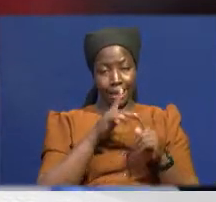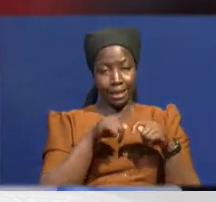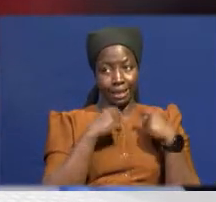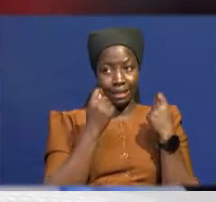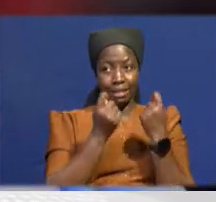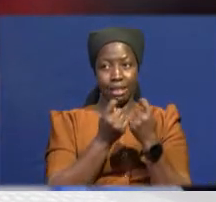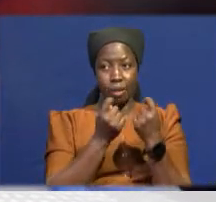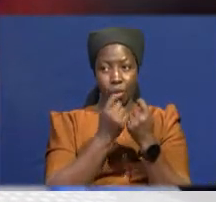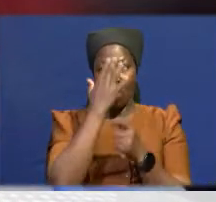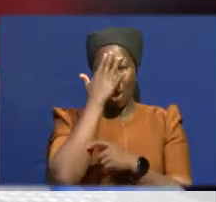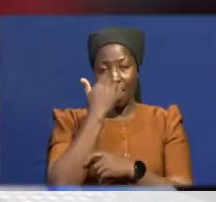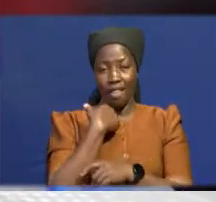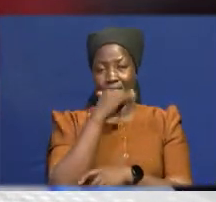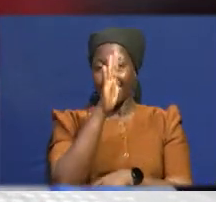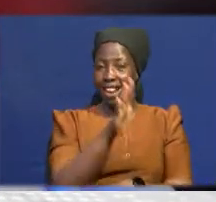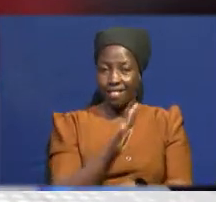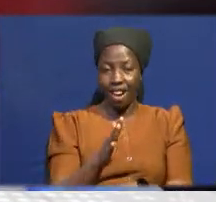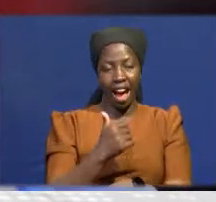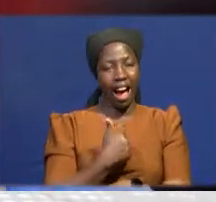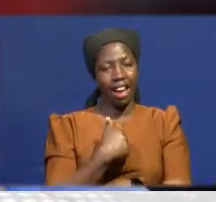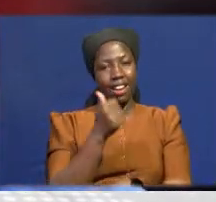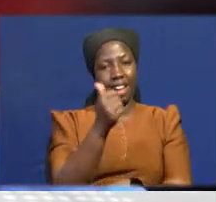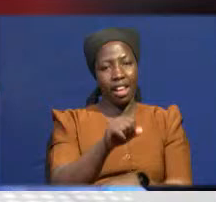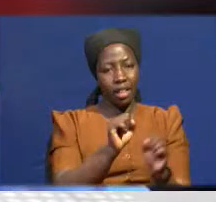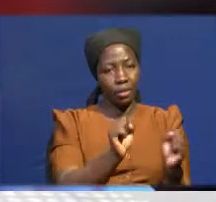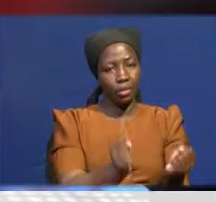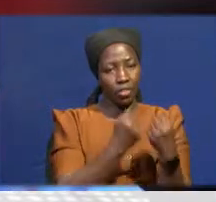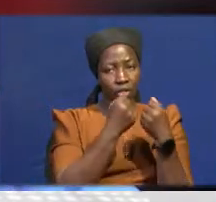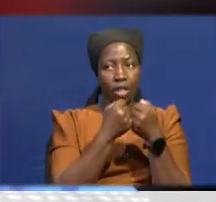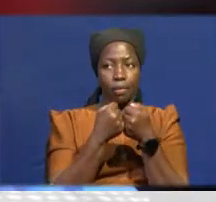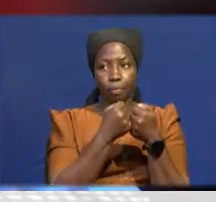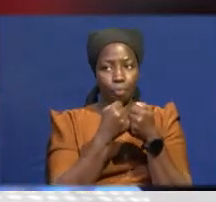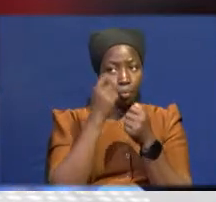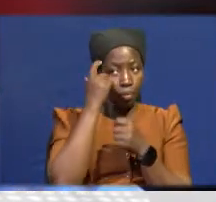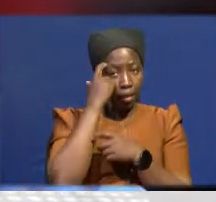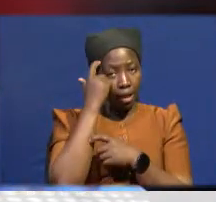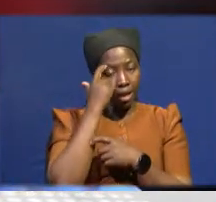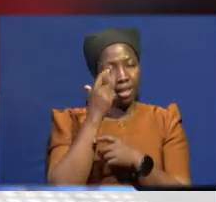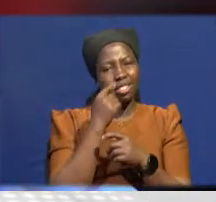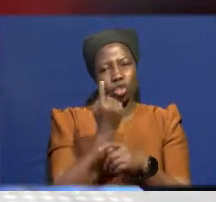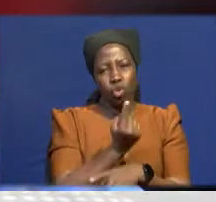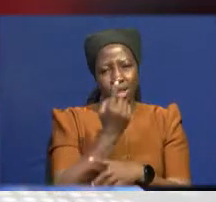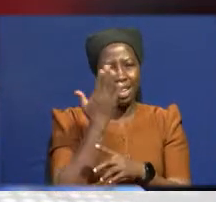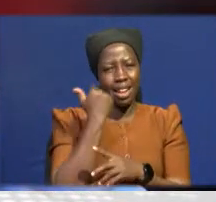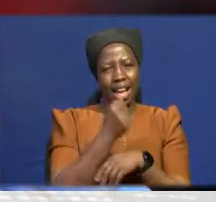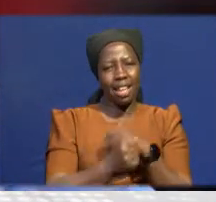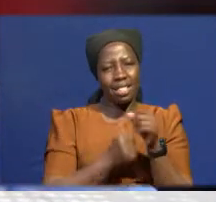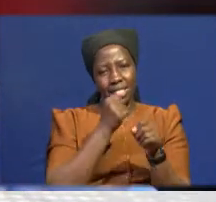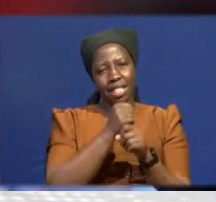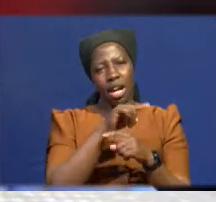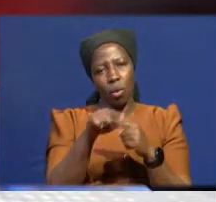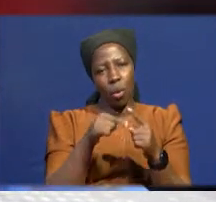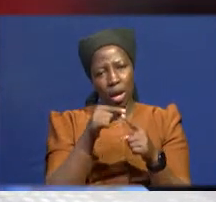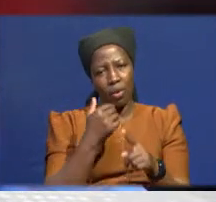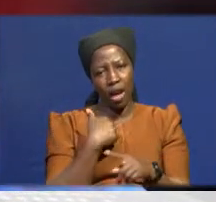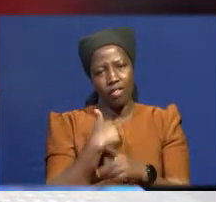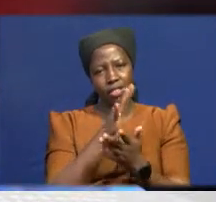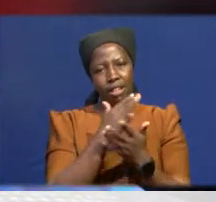of my team. We have never had any safety challenges. I think, except for last year, where we had spectators